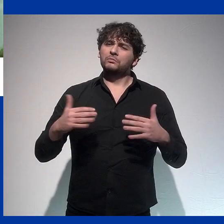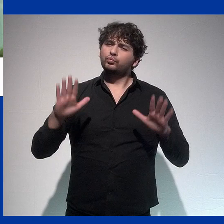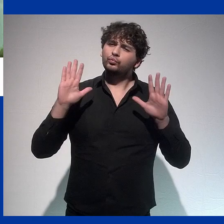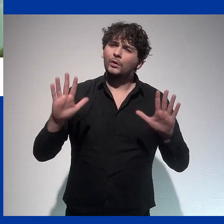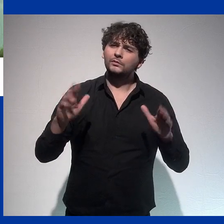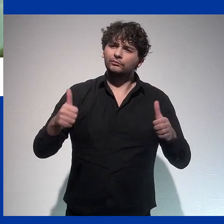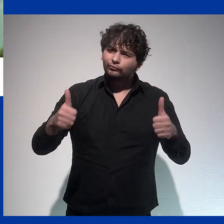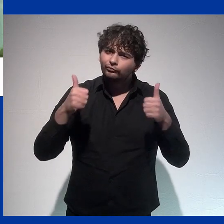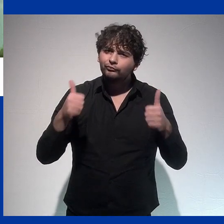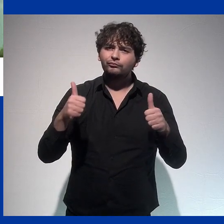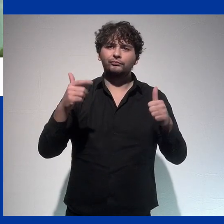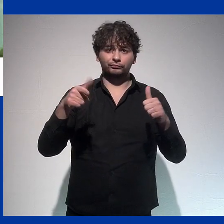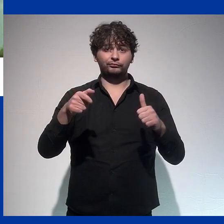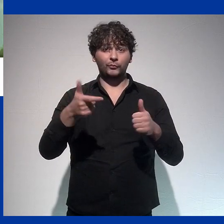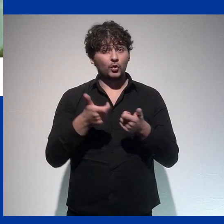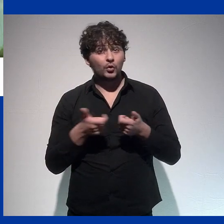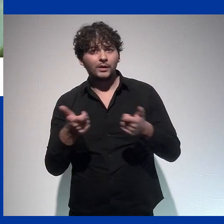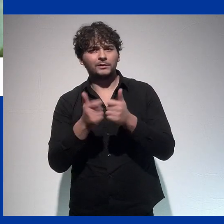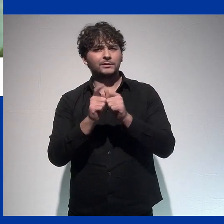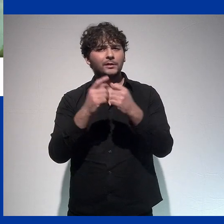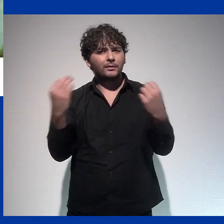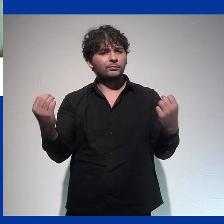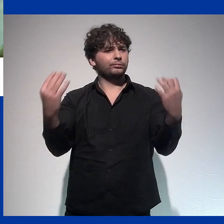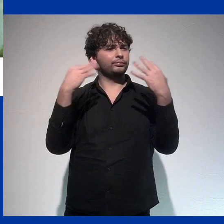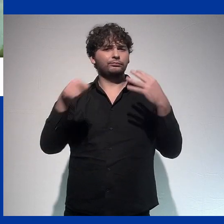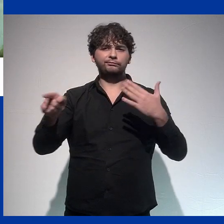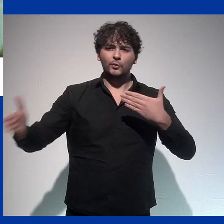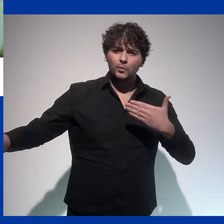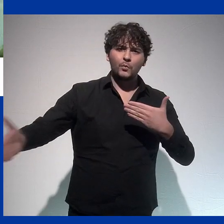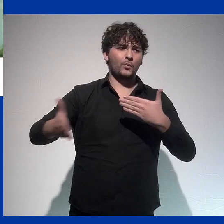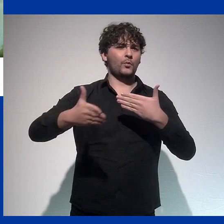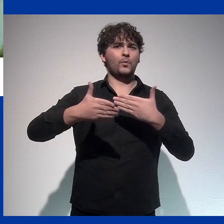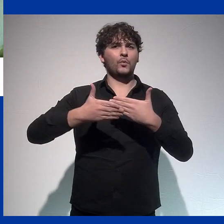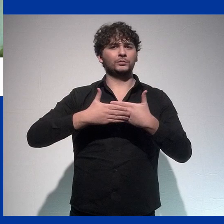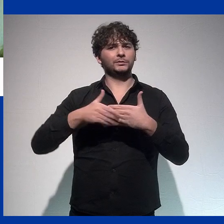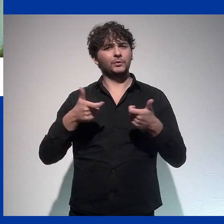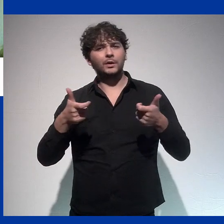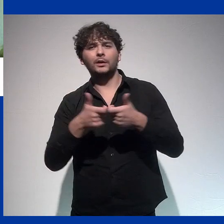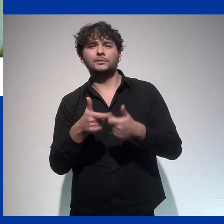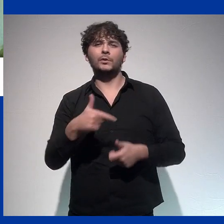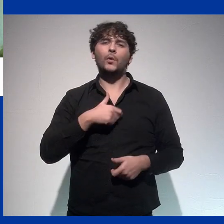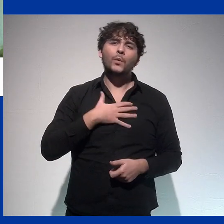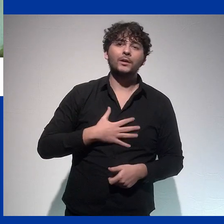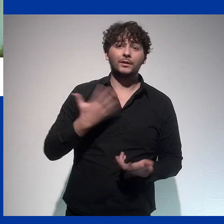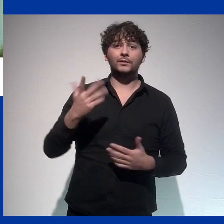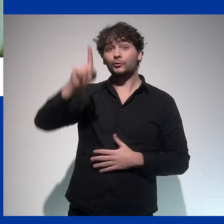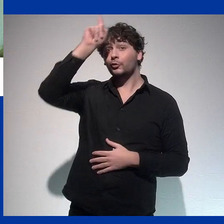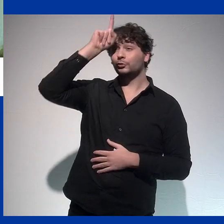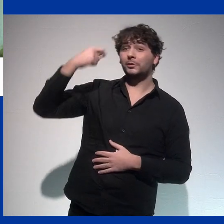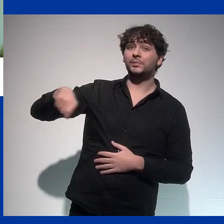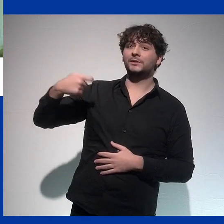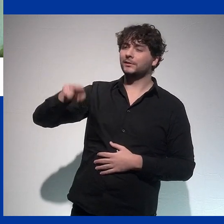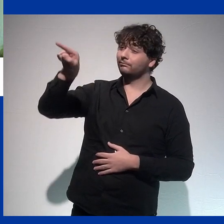3 reasons. First of all, for having obtained a political basis for the European Youth Work Agenda that